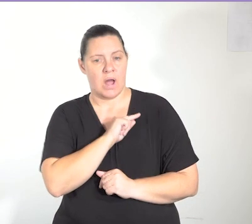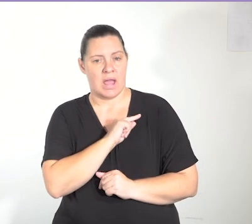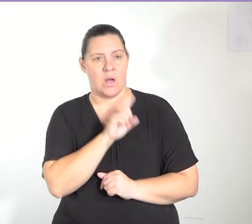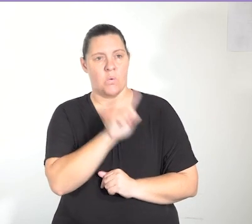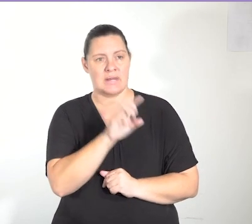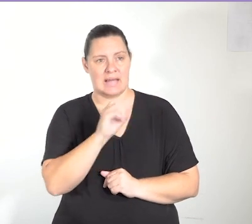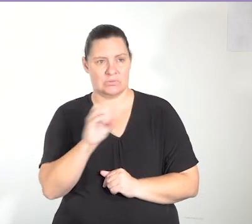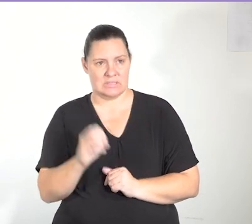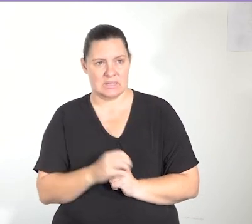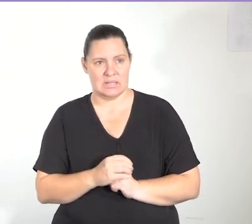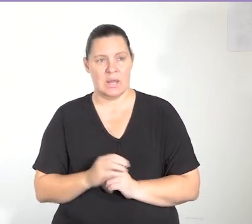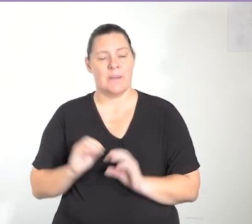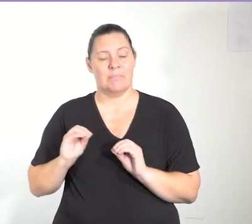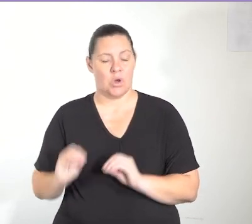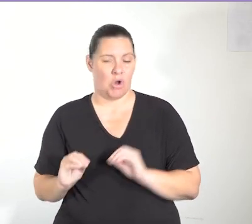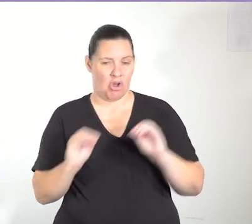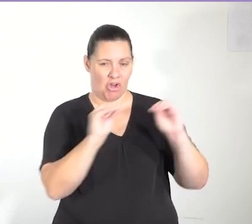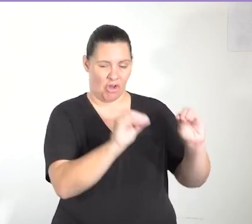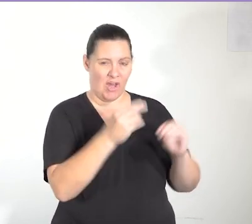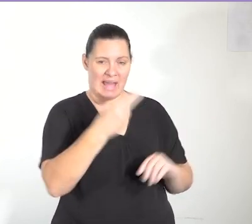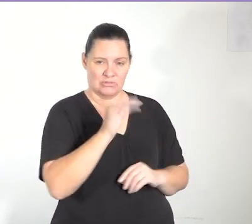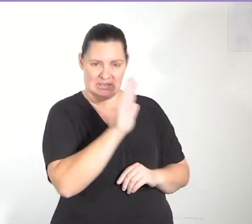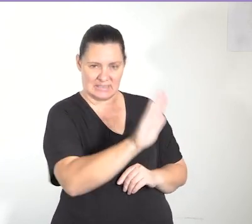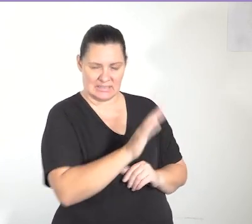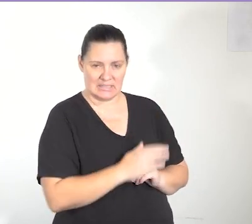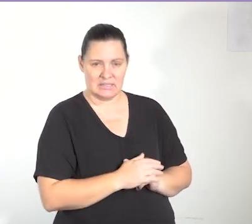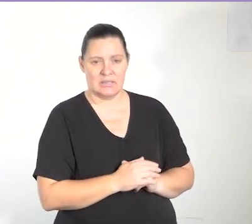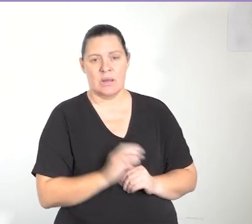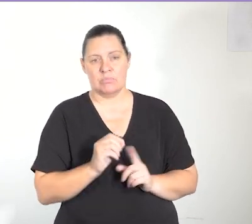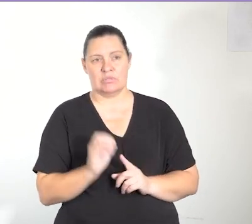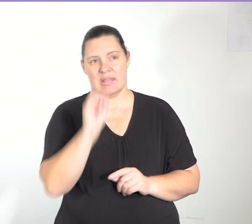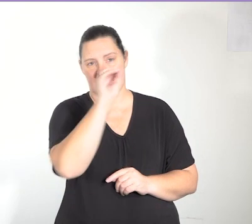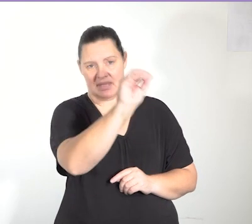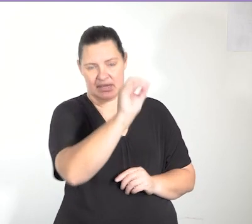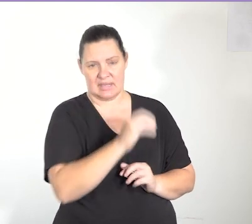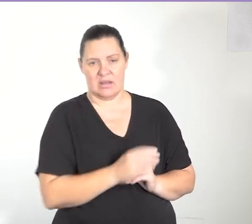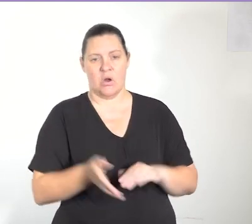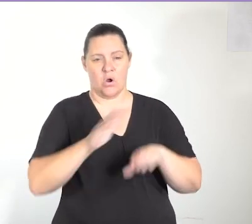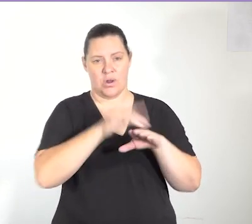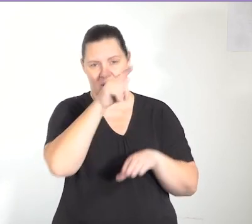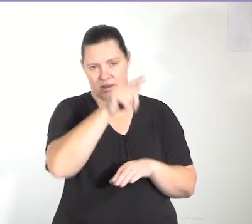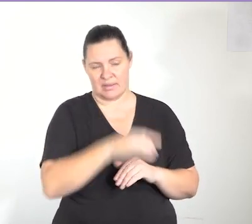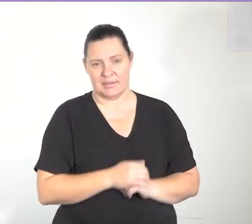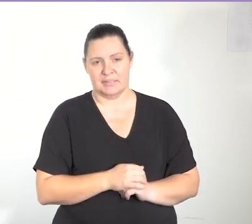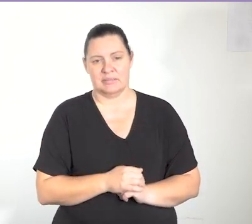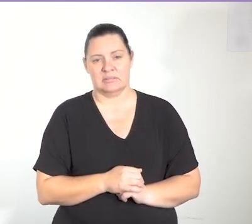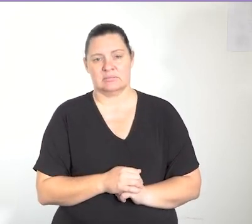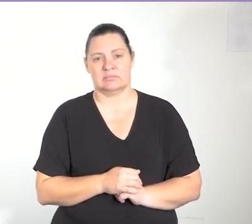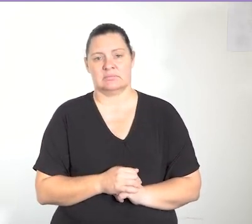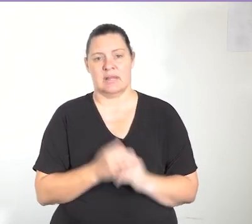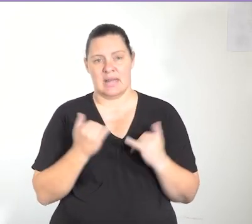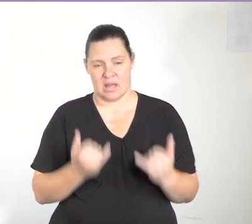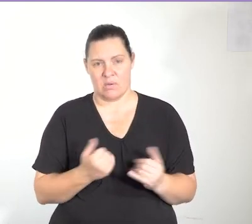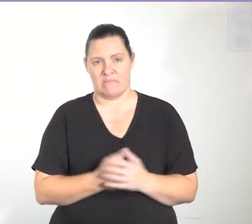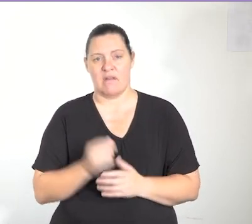the 100 belongs in the hundreds column, I'm just going to write it there on top of the 100. Then